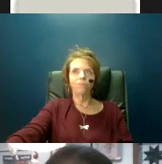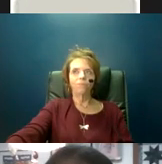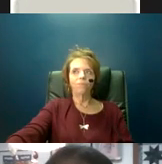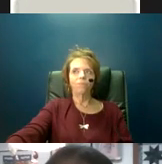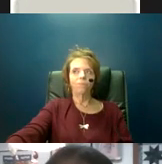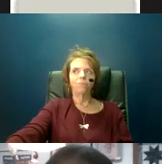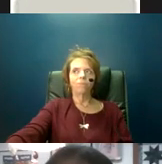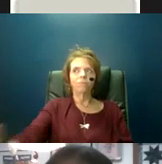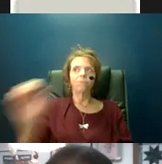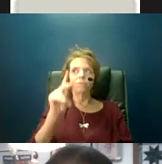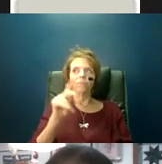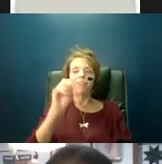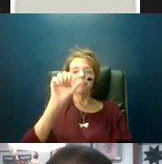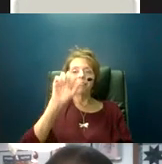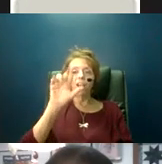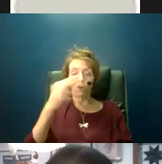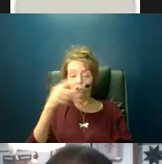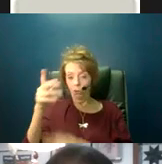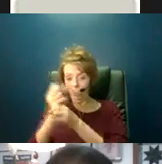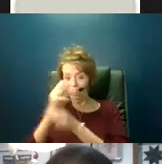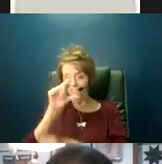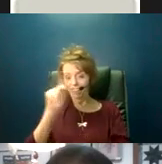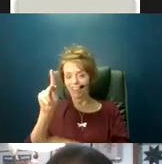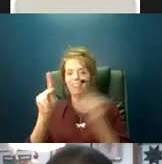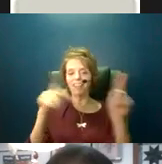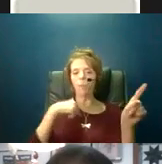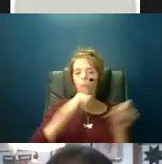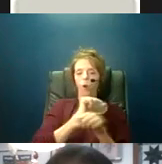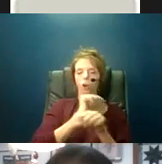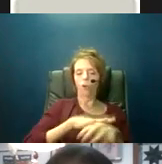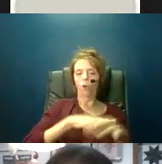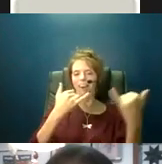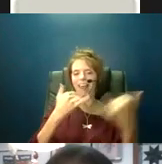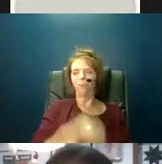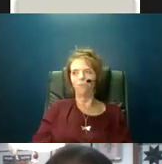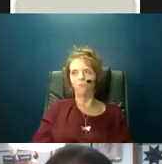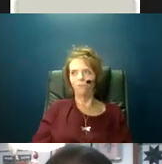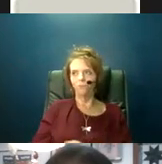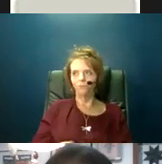Sarah, are you able to get links? I'm working on it right now. Okay.